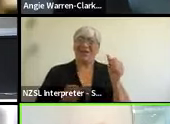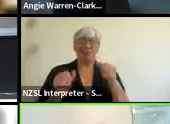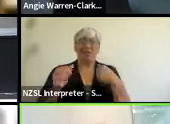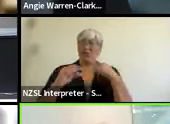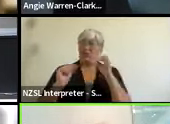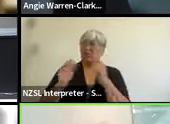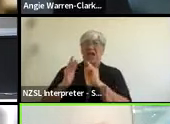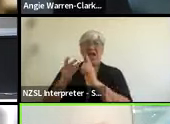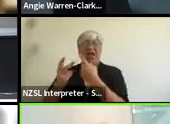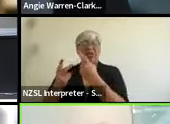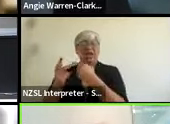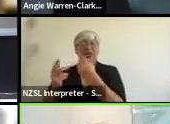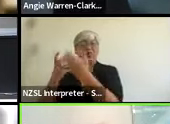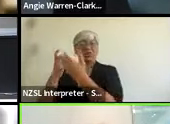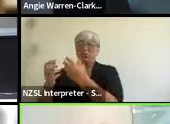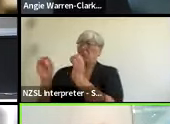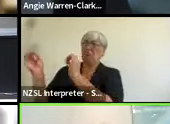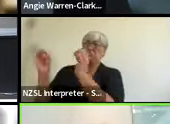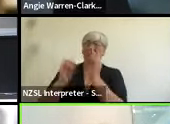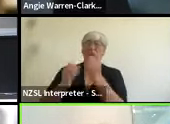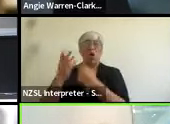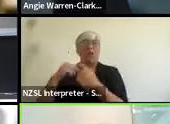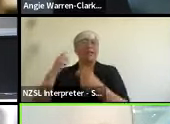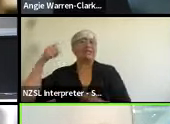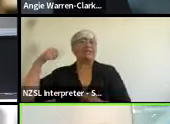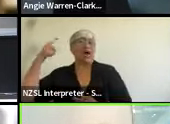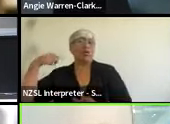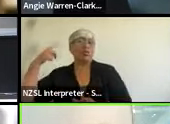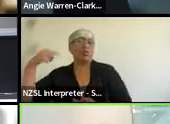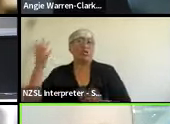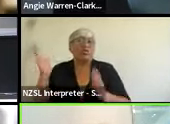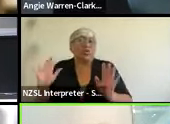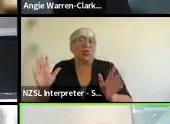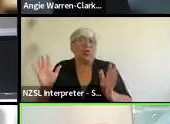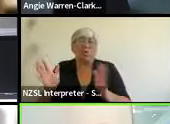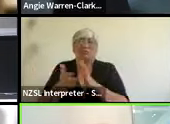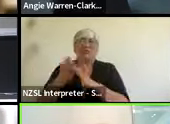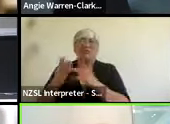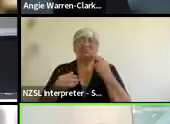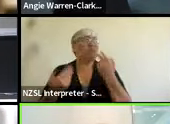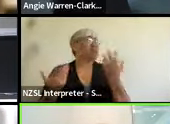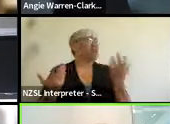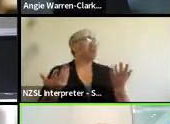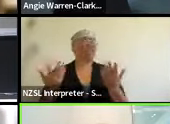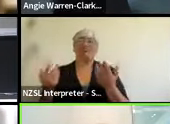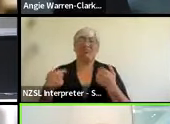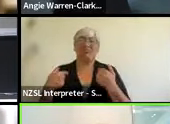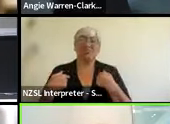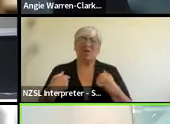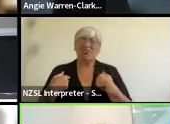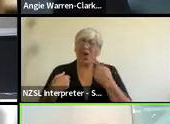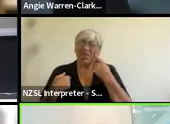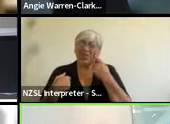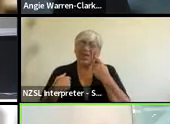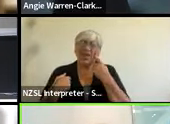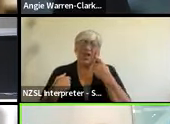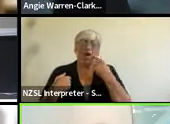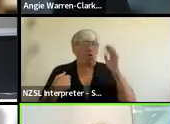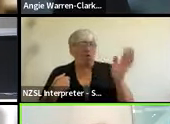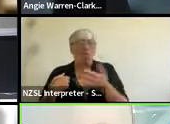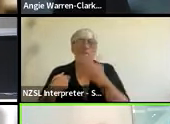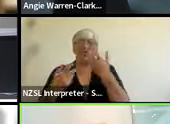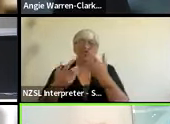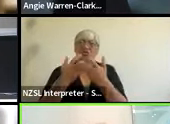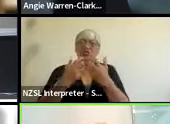doesn't happen. It's only a sound alarm. And I don't understand why not all campuses around the country are required to have